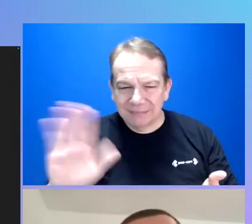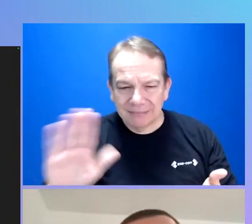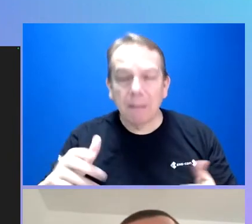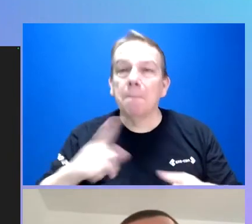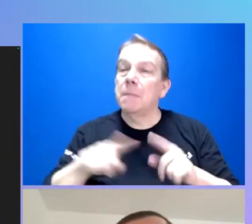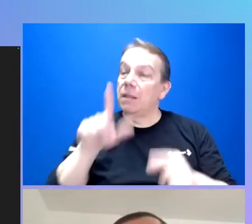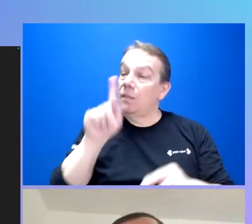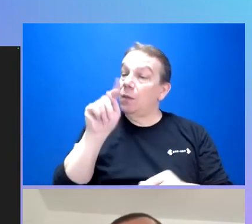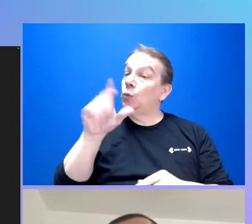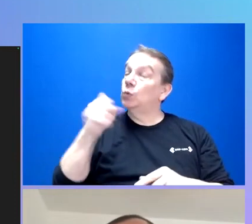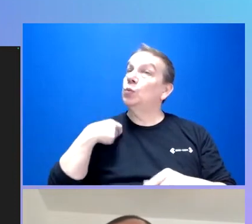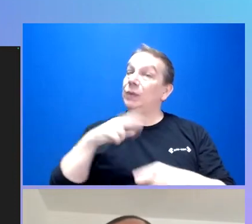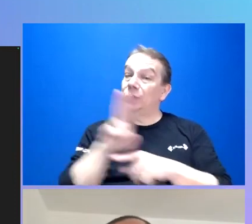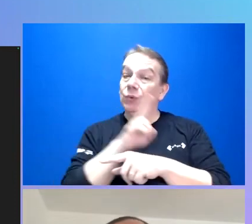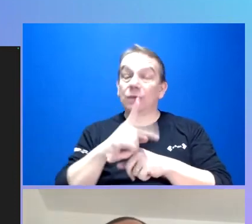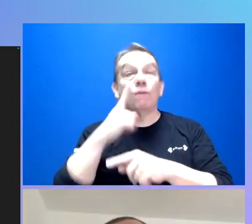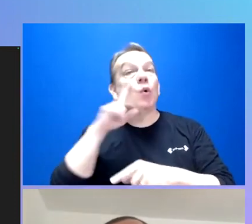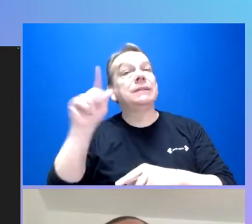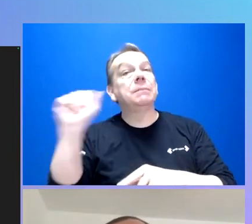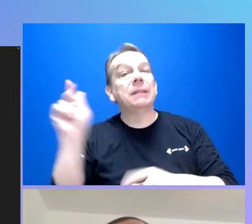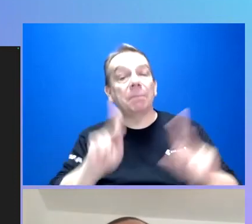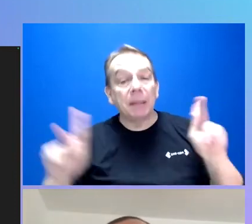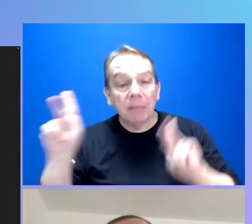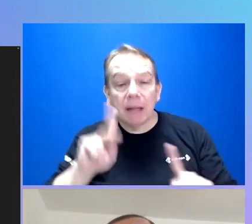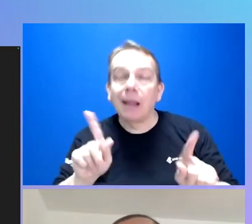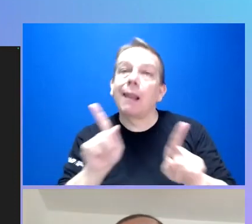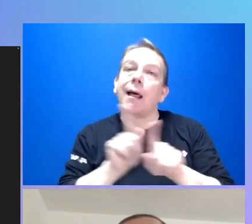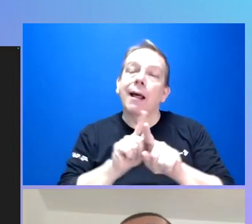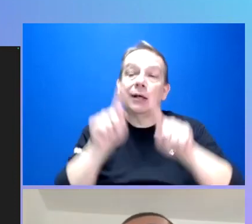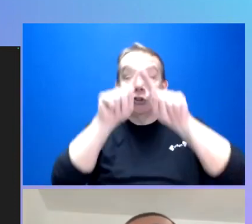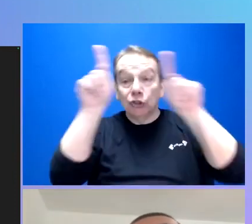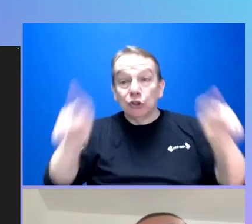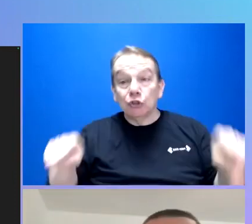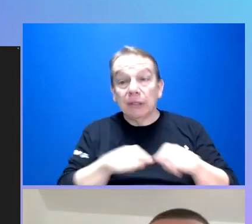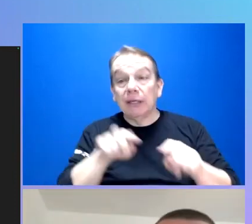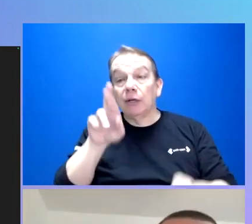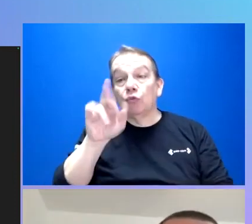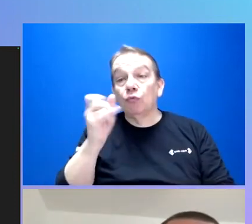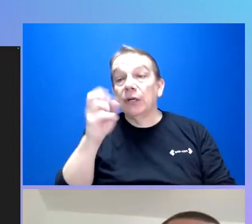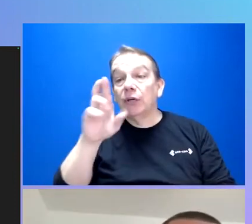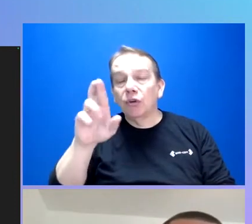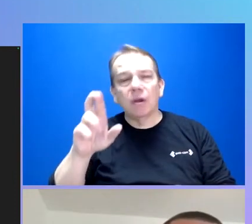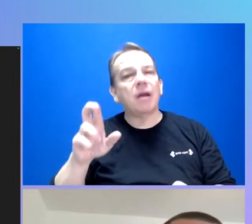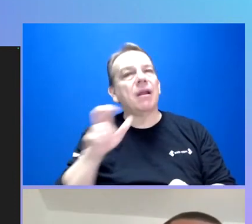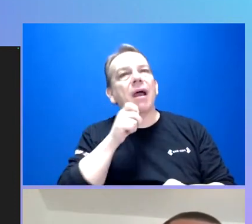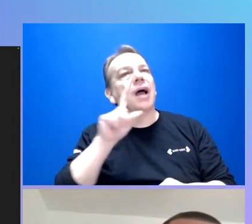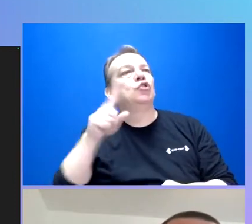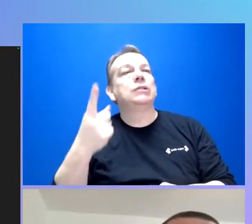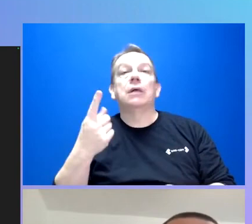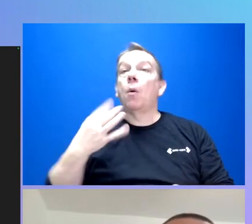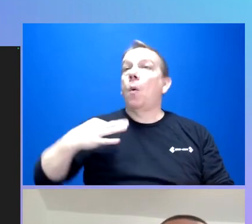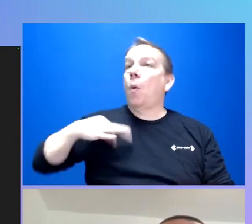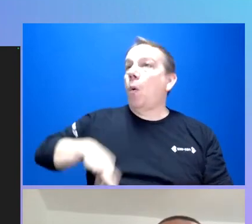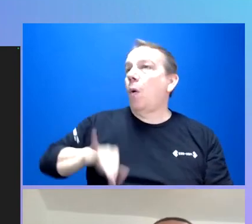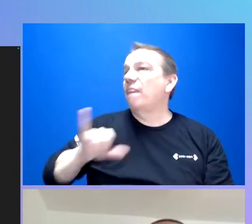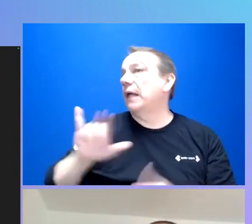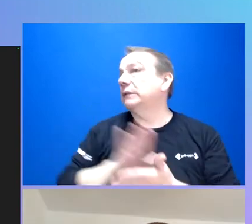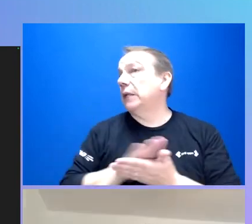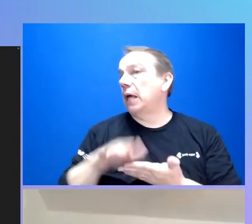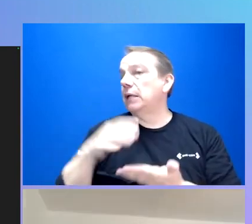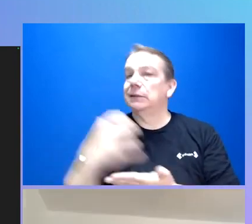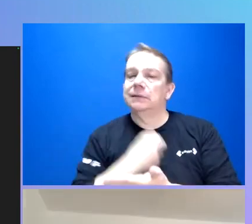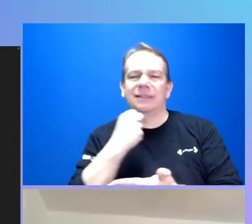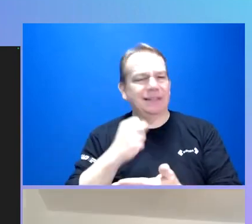commonly associate with disability, like screen readers, are not simply useful pieces of software. Screen readers are a source